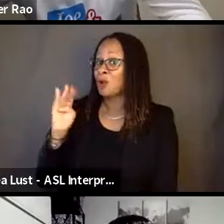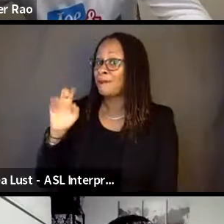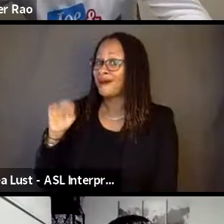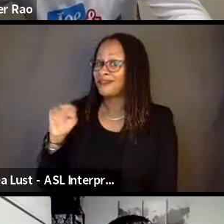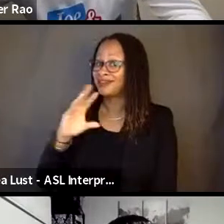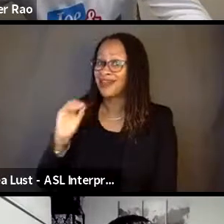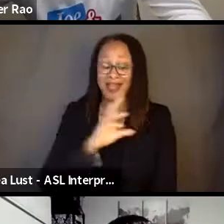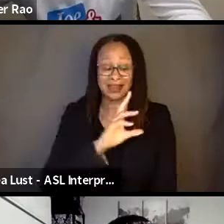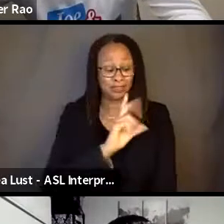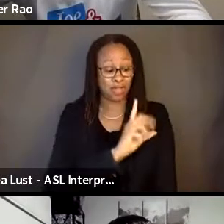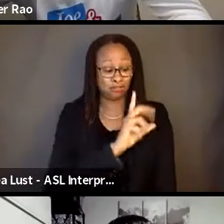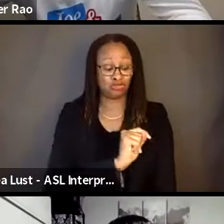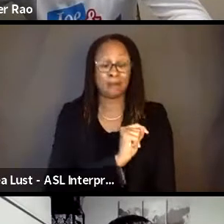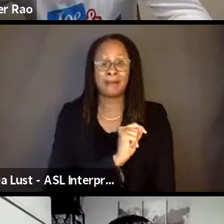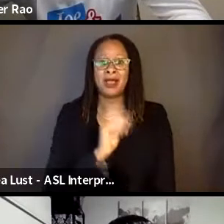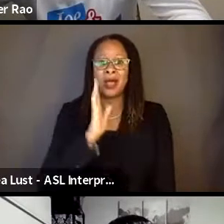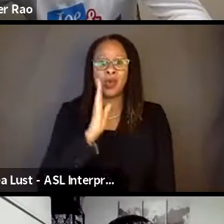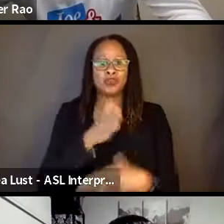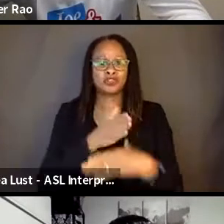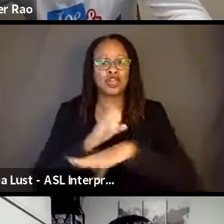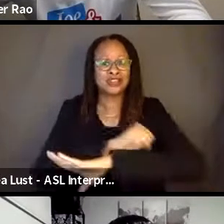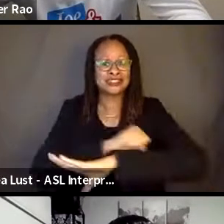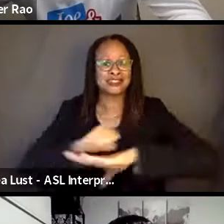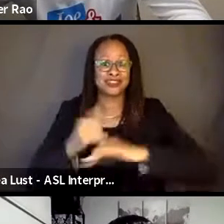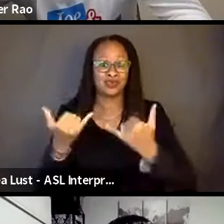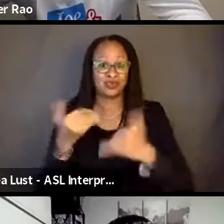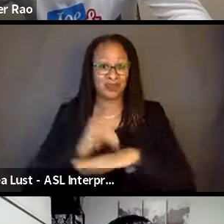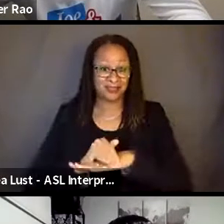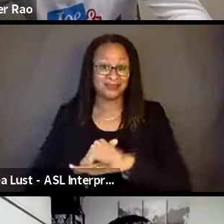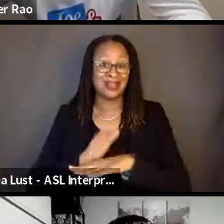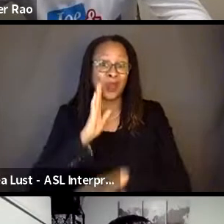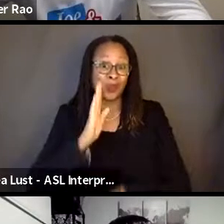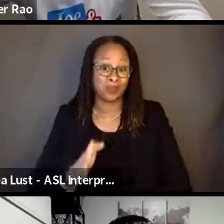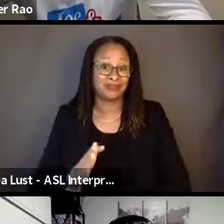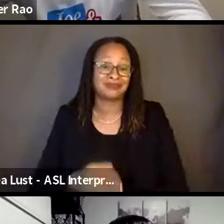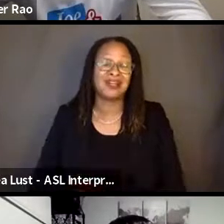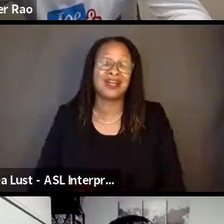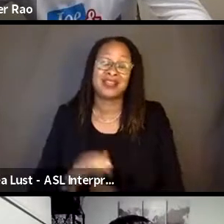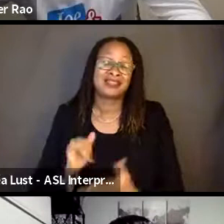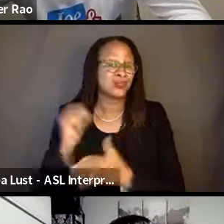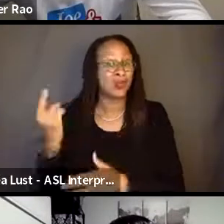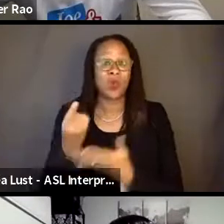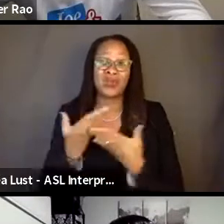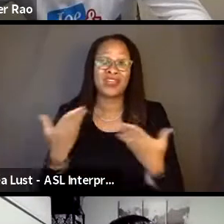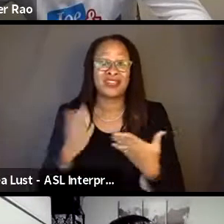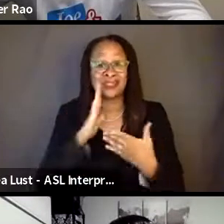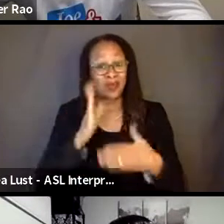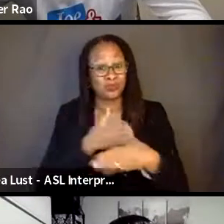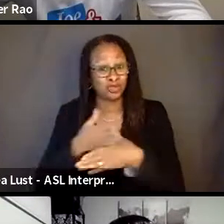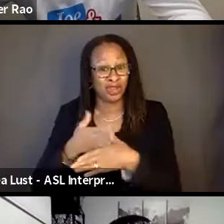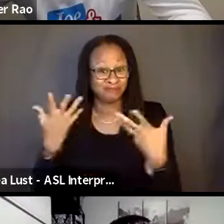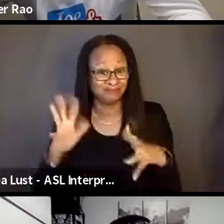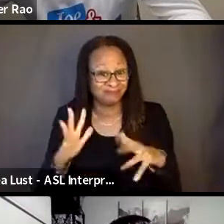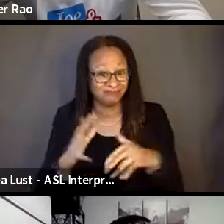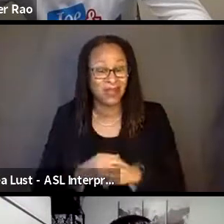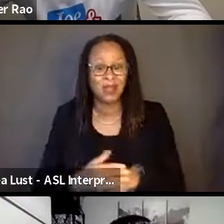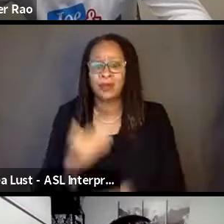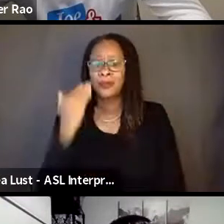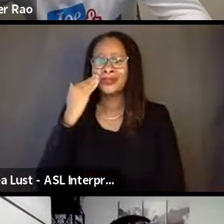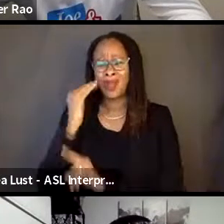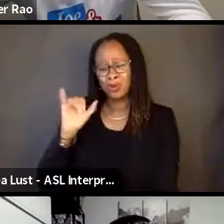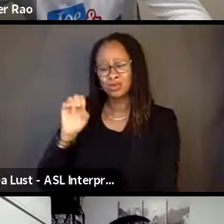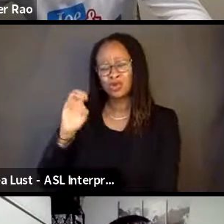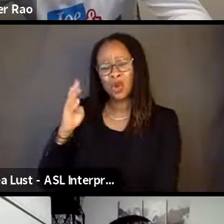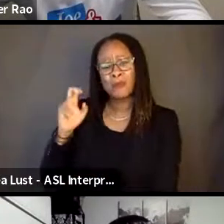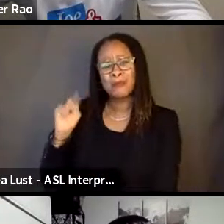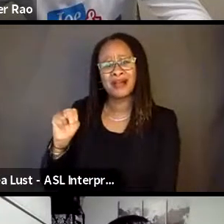Trump will share a stage tonight, but that is the only thing that they share. We know that Joe Biden